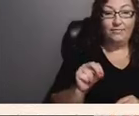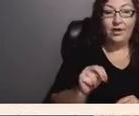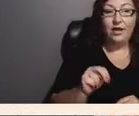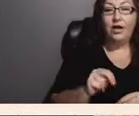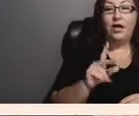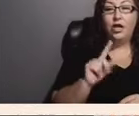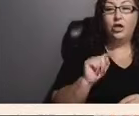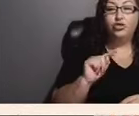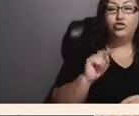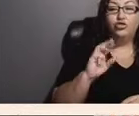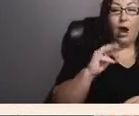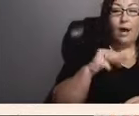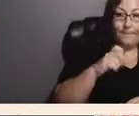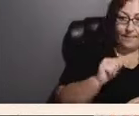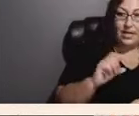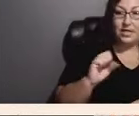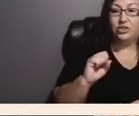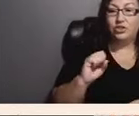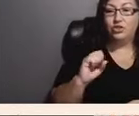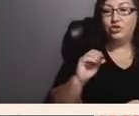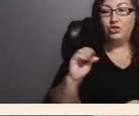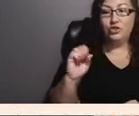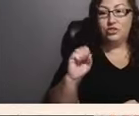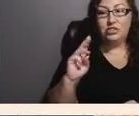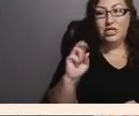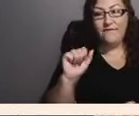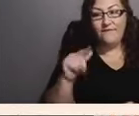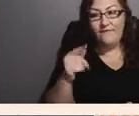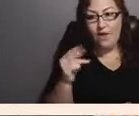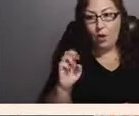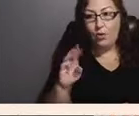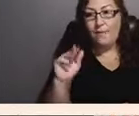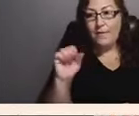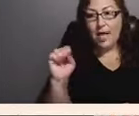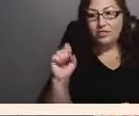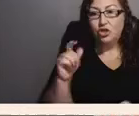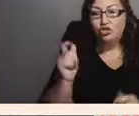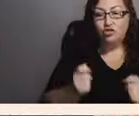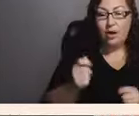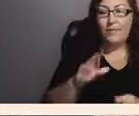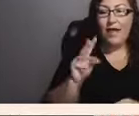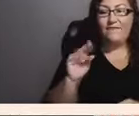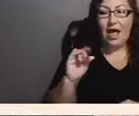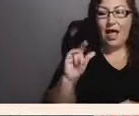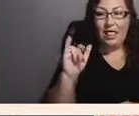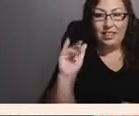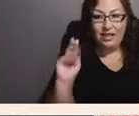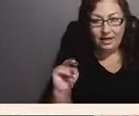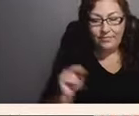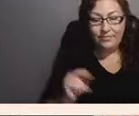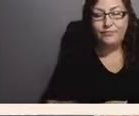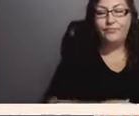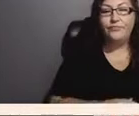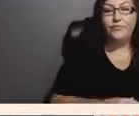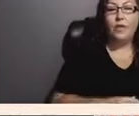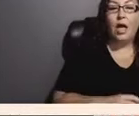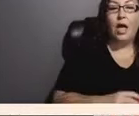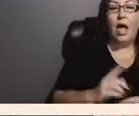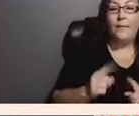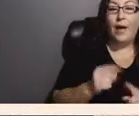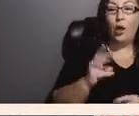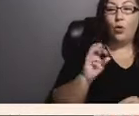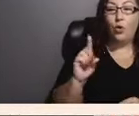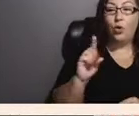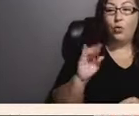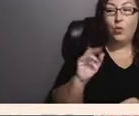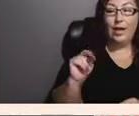Trumpet, sousaphone, bass drum, violin. Okay, how about a woodwind? Flute. From